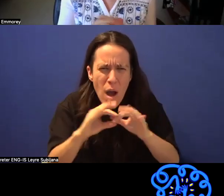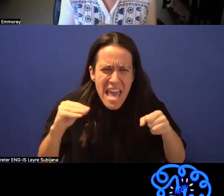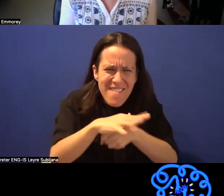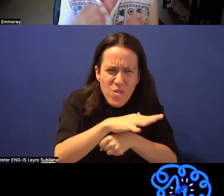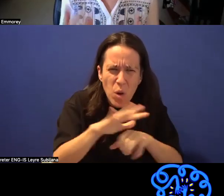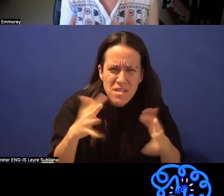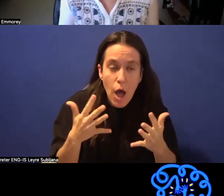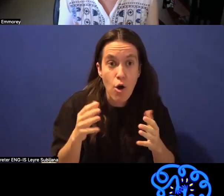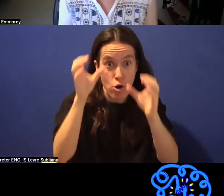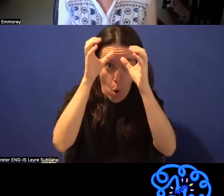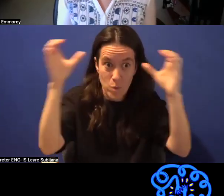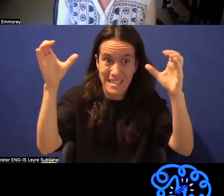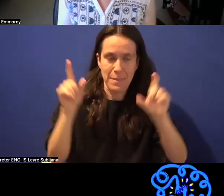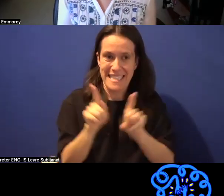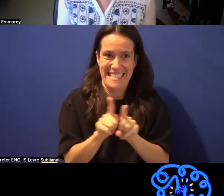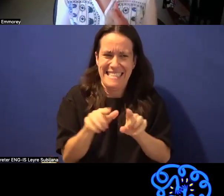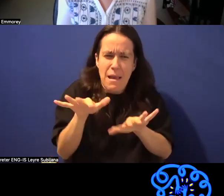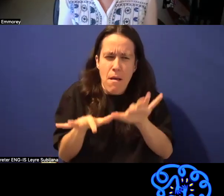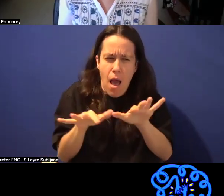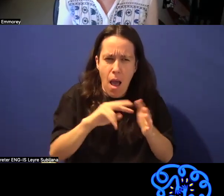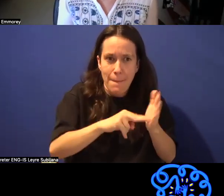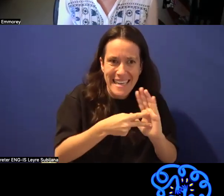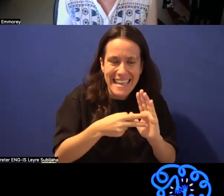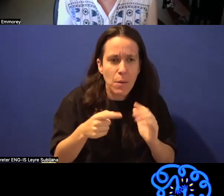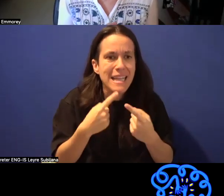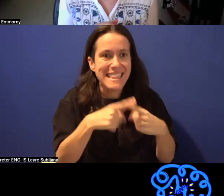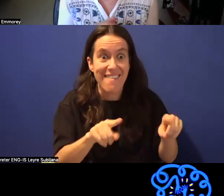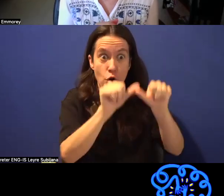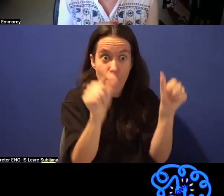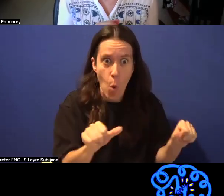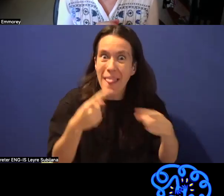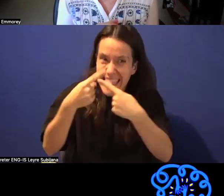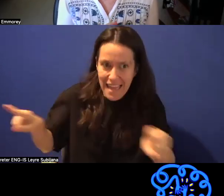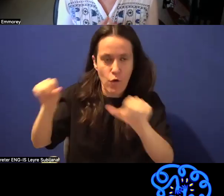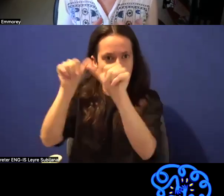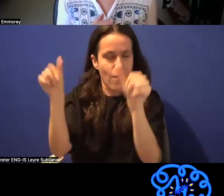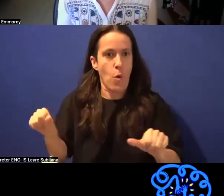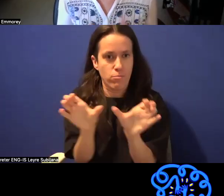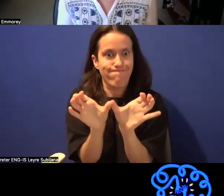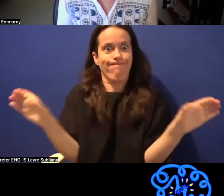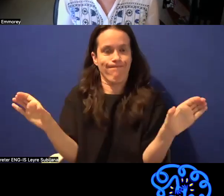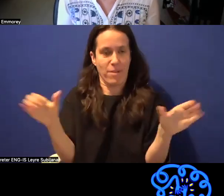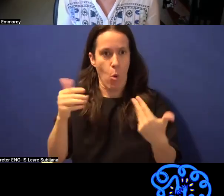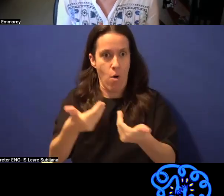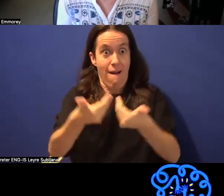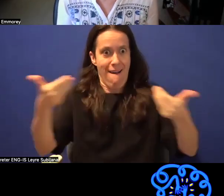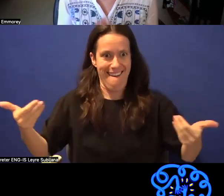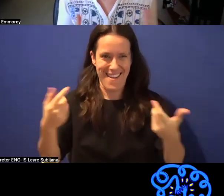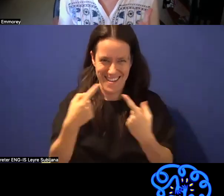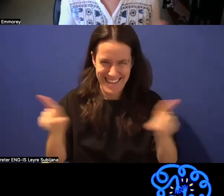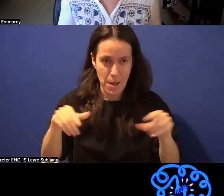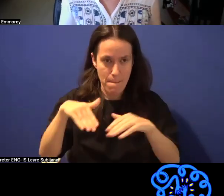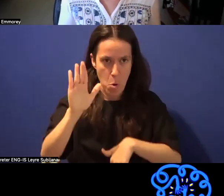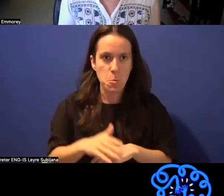similar meanings, to have contrasted forms, different forms, to make them more distinguishable. And this apparently is true for